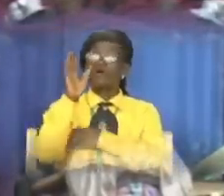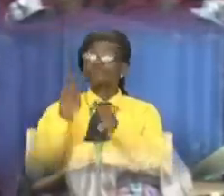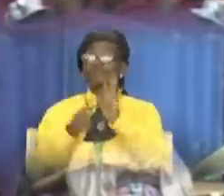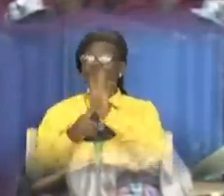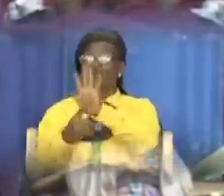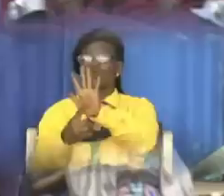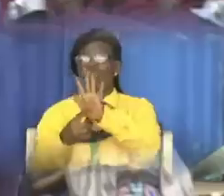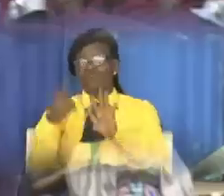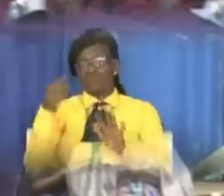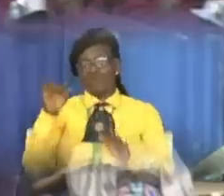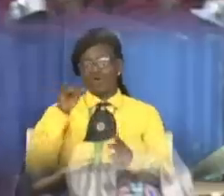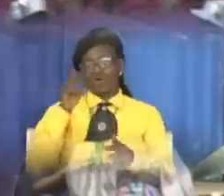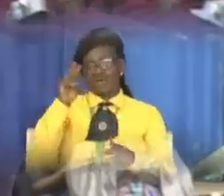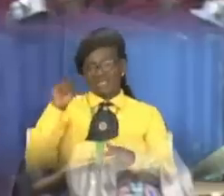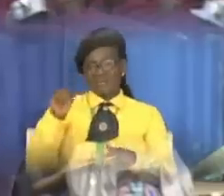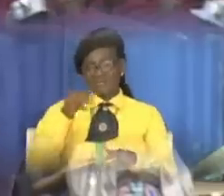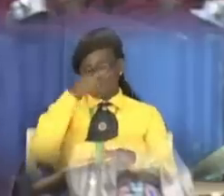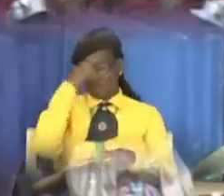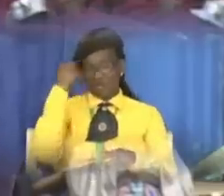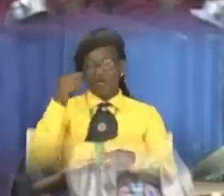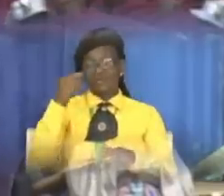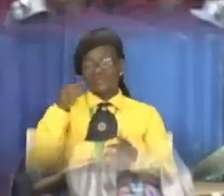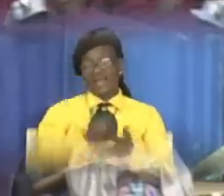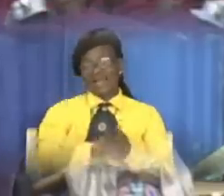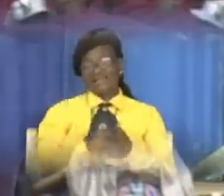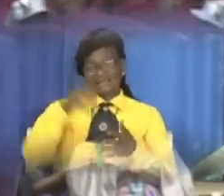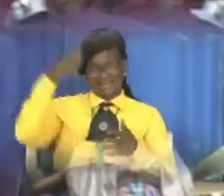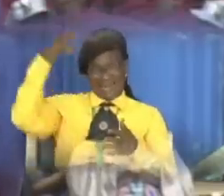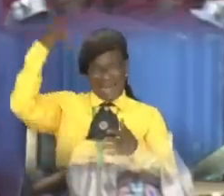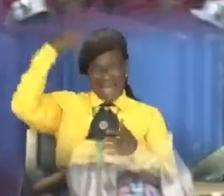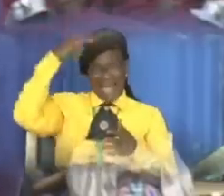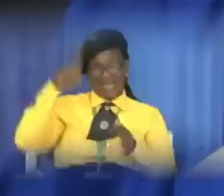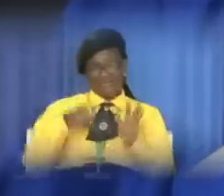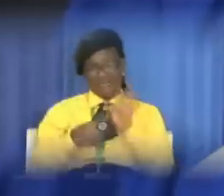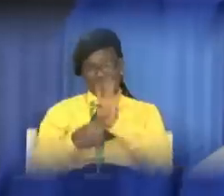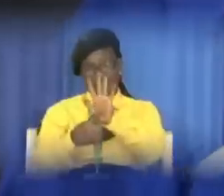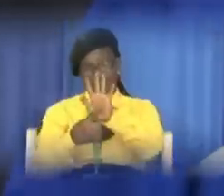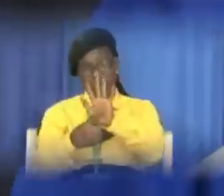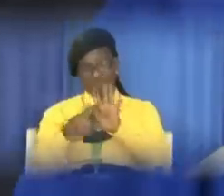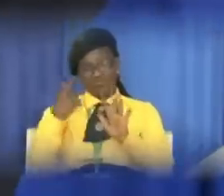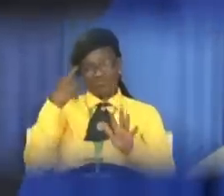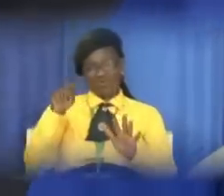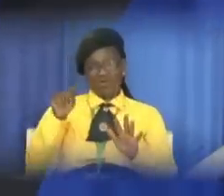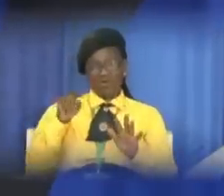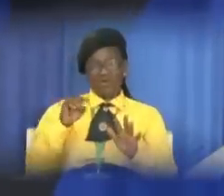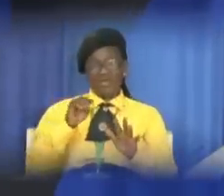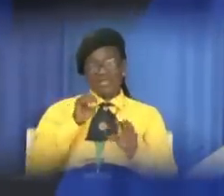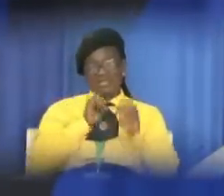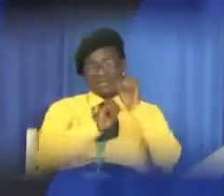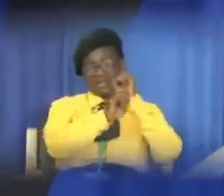And because that light shone for Elisha that day,